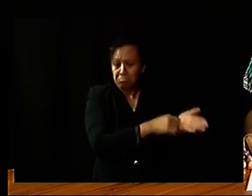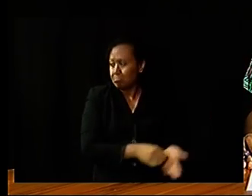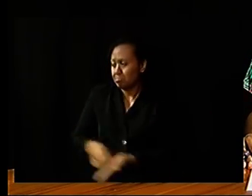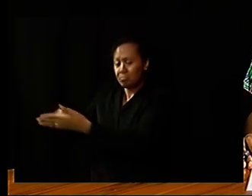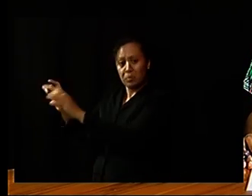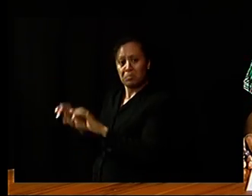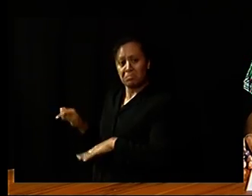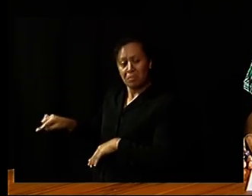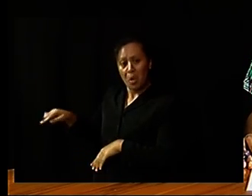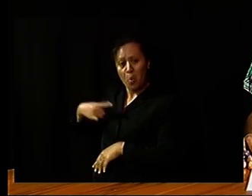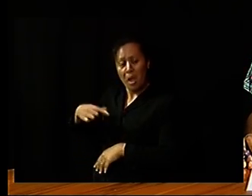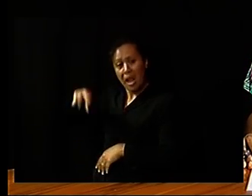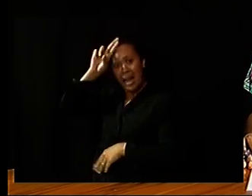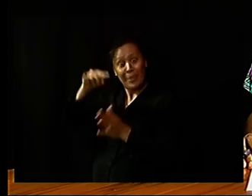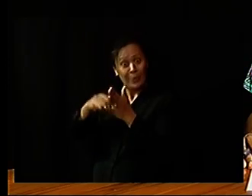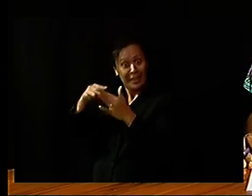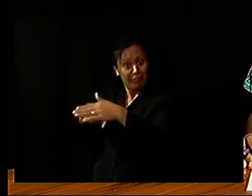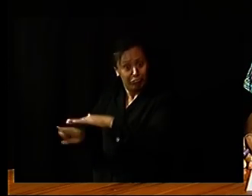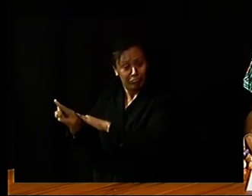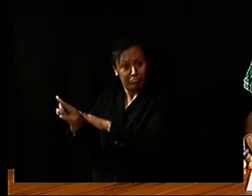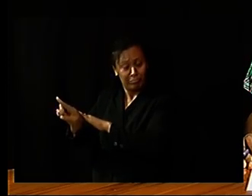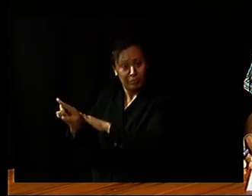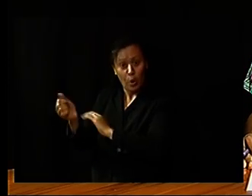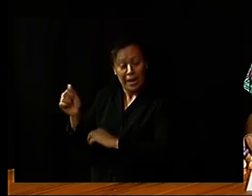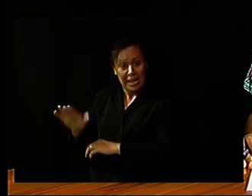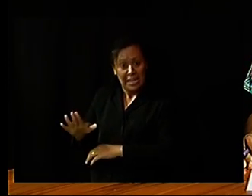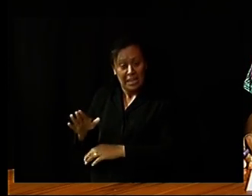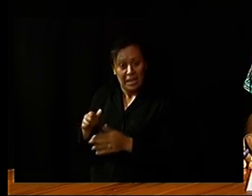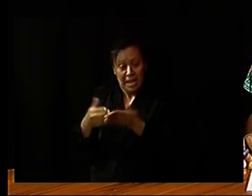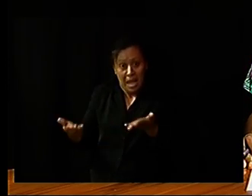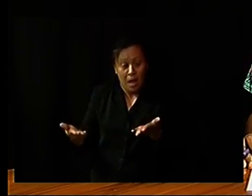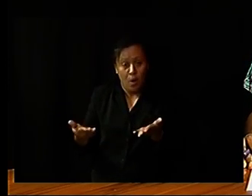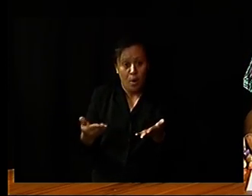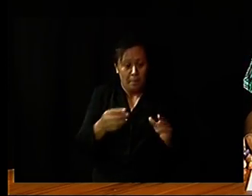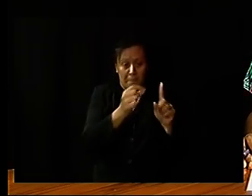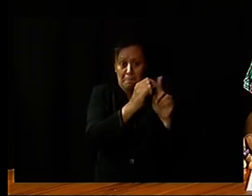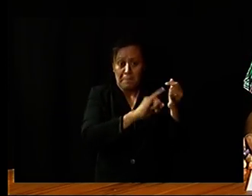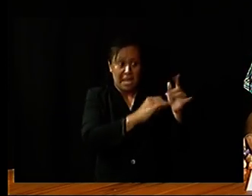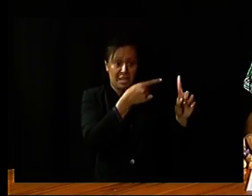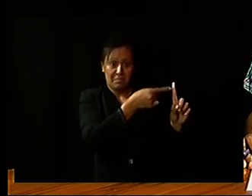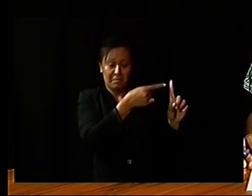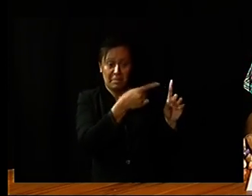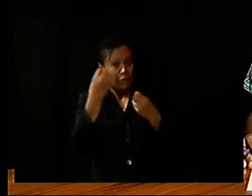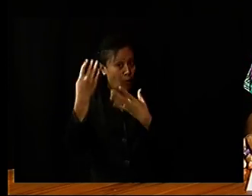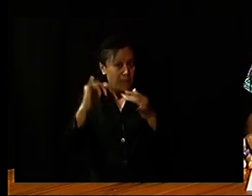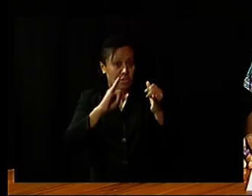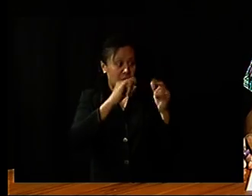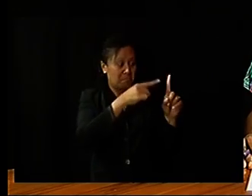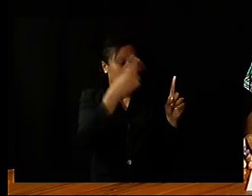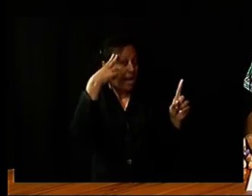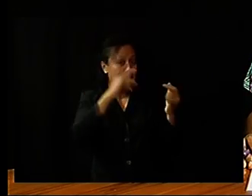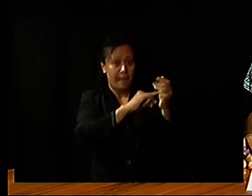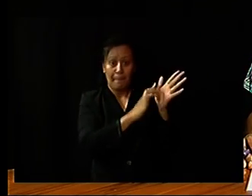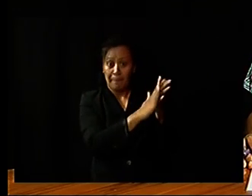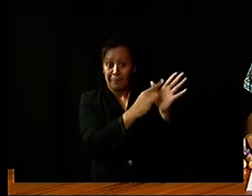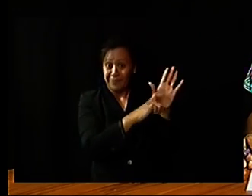papers to Australia to extradite Ratu Tevita Mara, who has been declared a fugitive. The Permanent Secretary for Information,